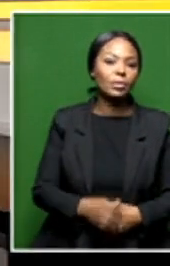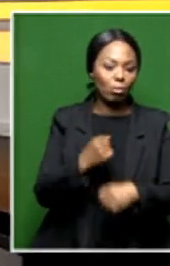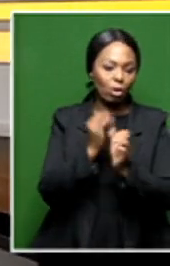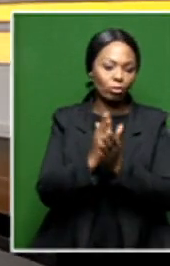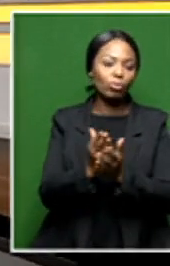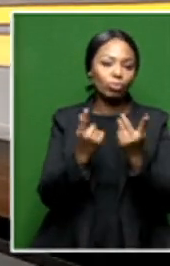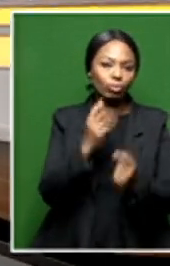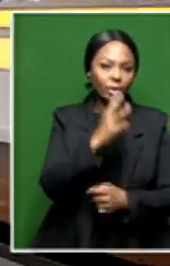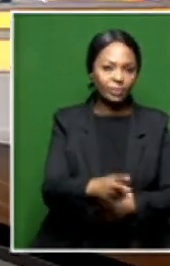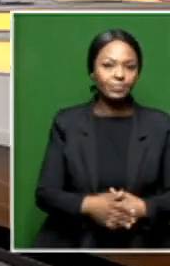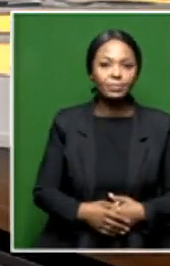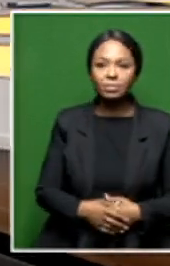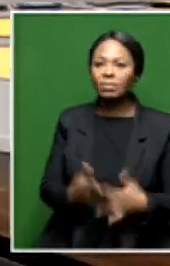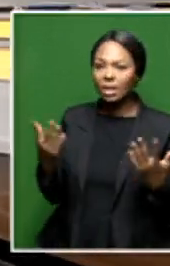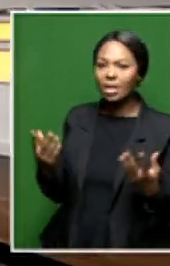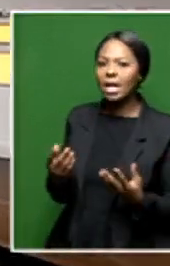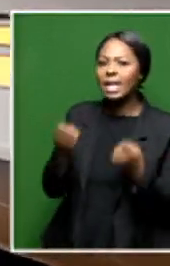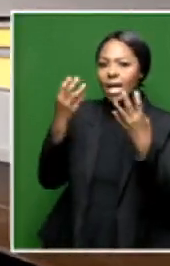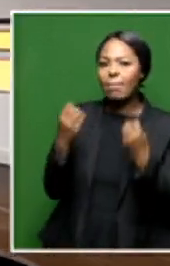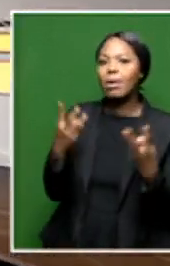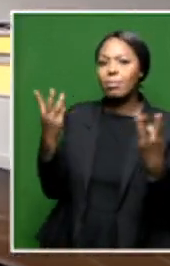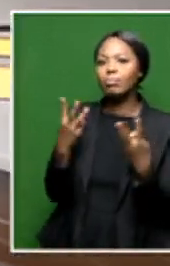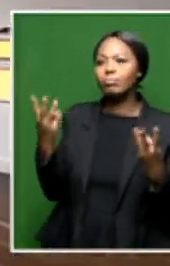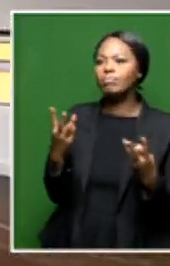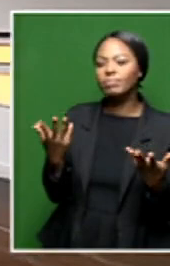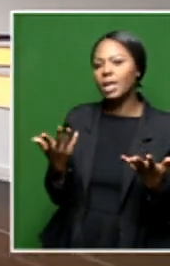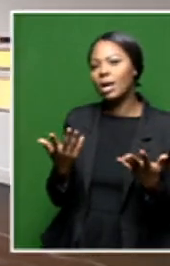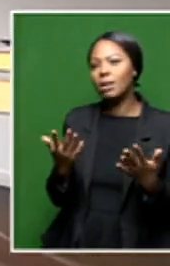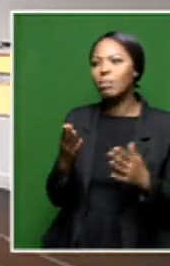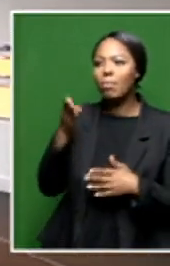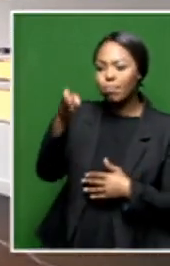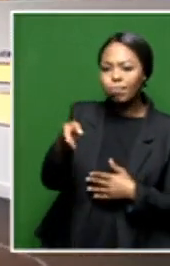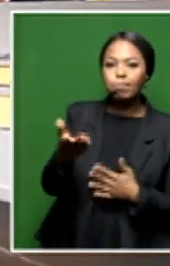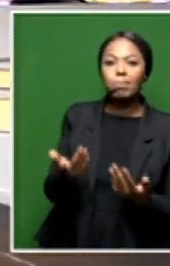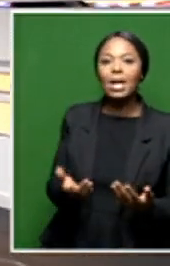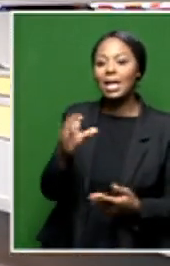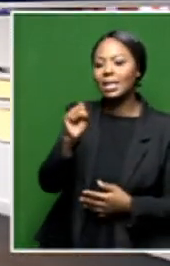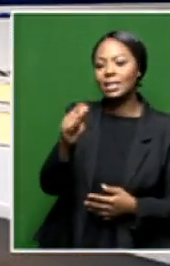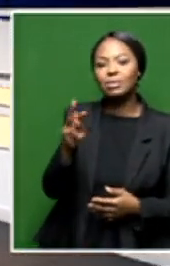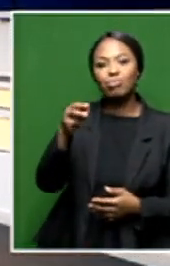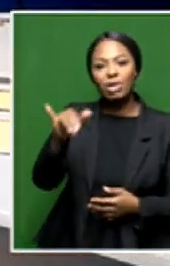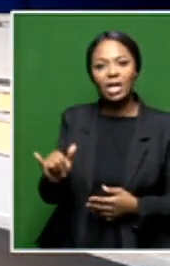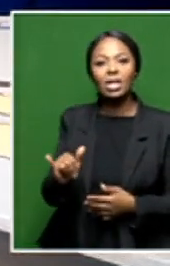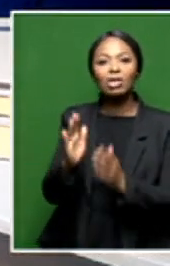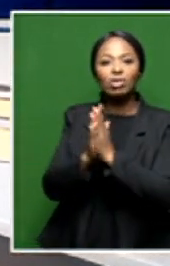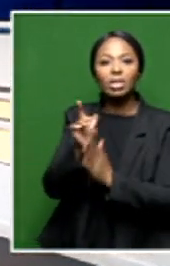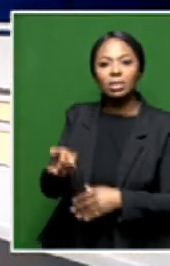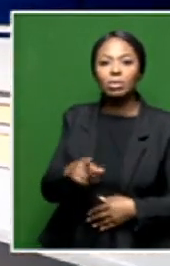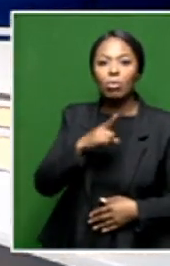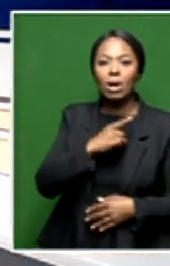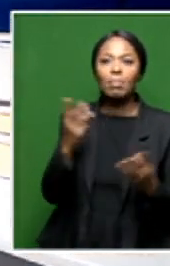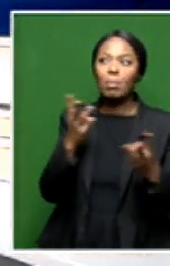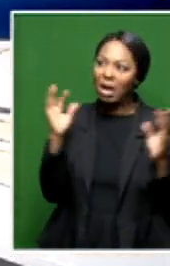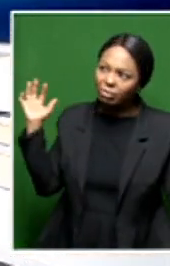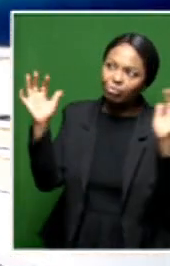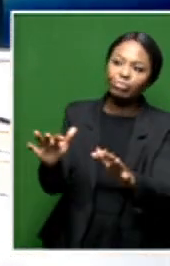to the number of people that will be accommodated at St. Mary's? I mean, I'm asking this, that lest people start flocking in only to find that they are